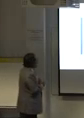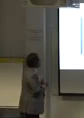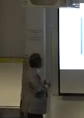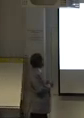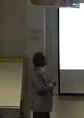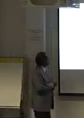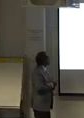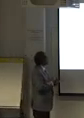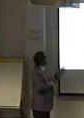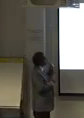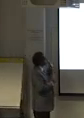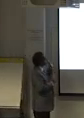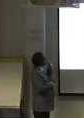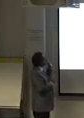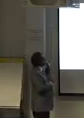their care duties.